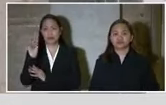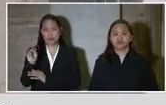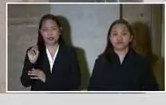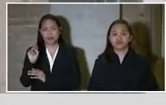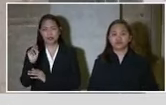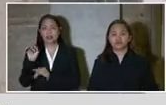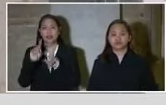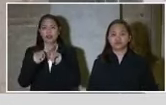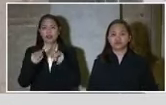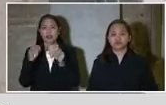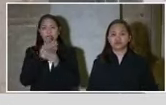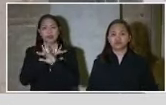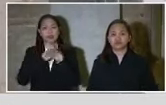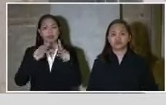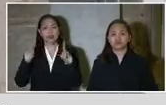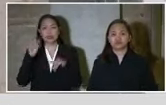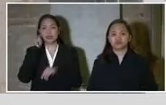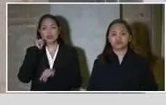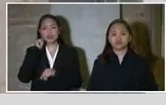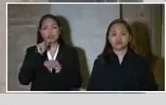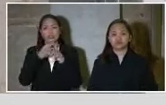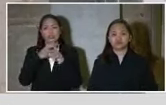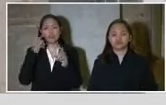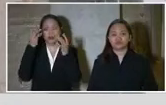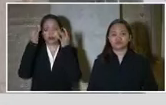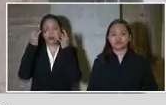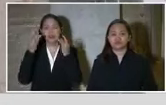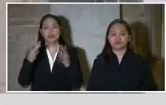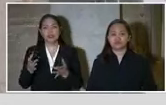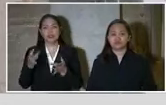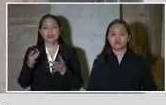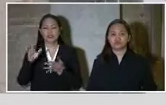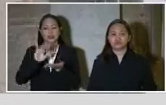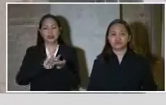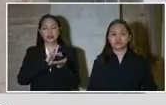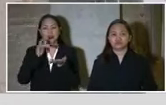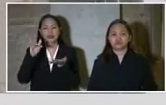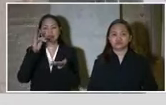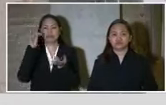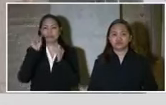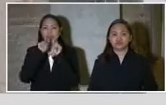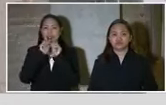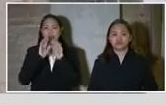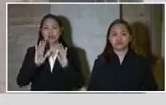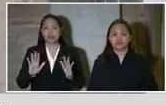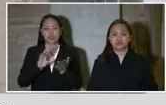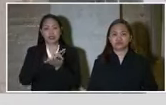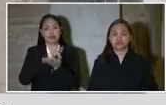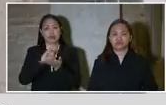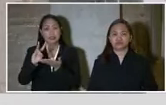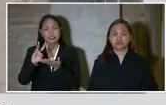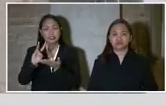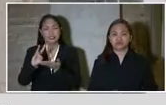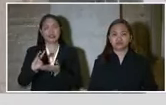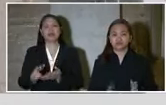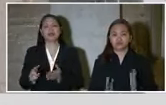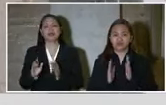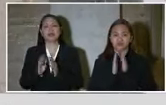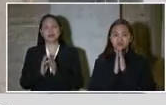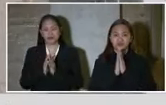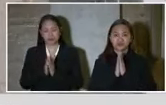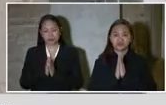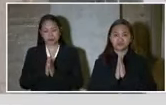necessities, but deliver us always from all dangers, O glorious and blessed Virgin.